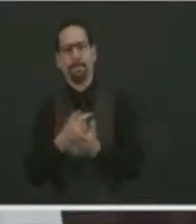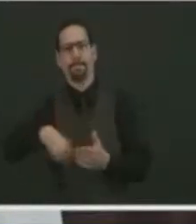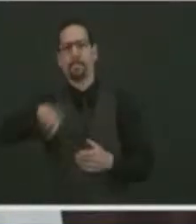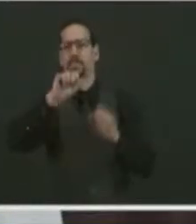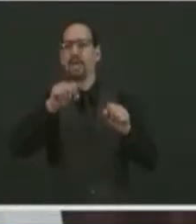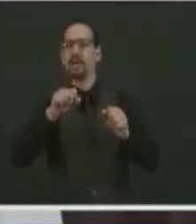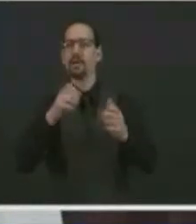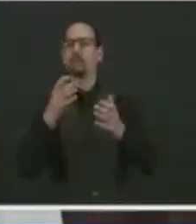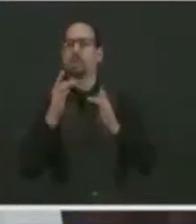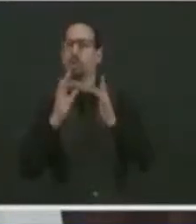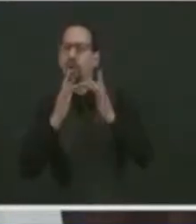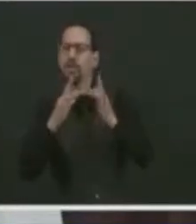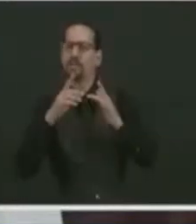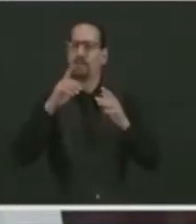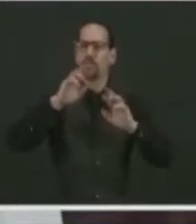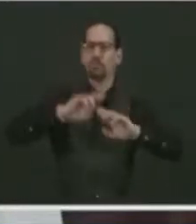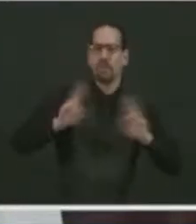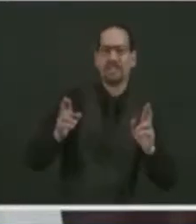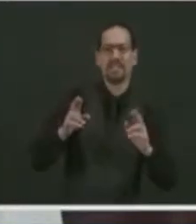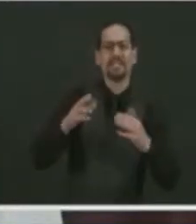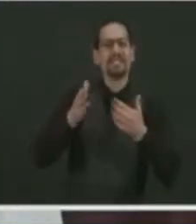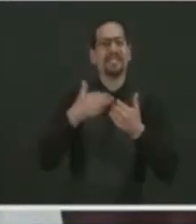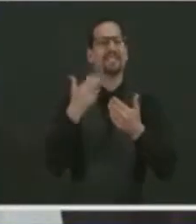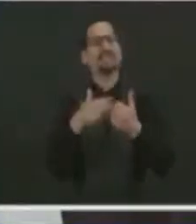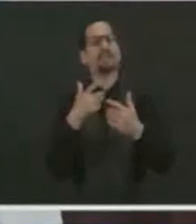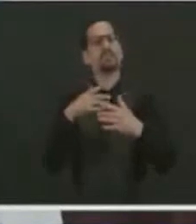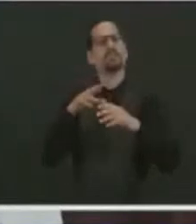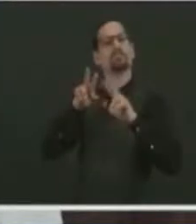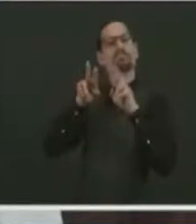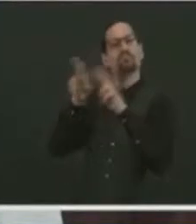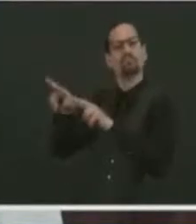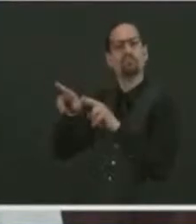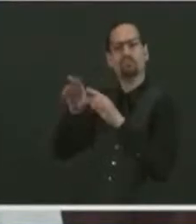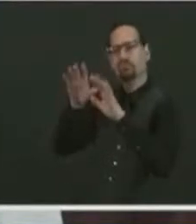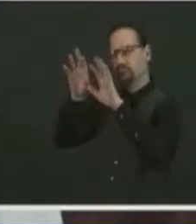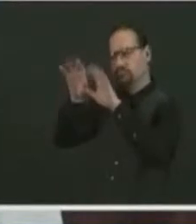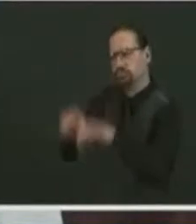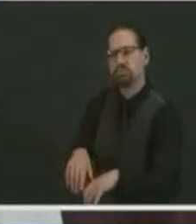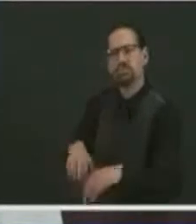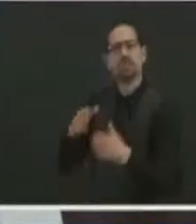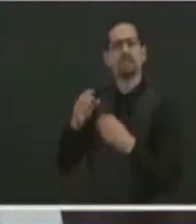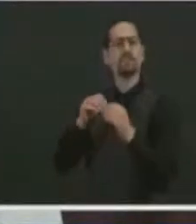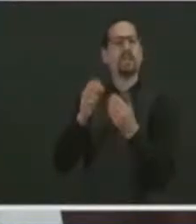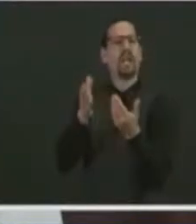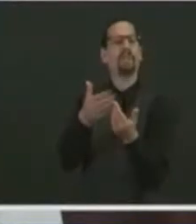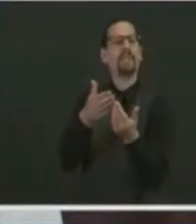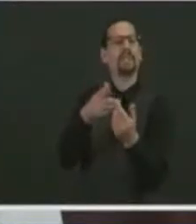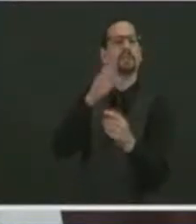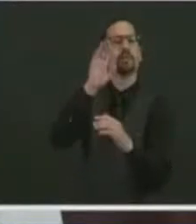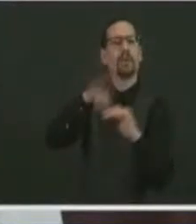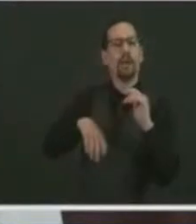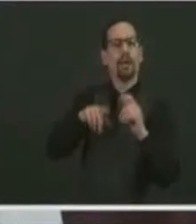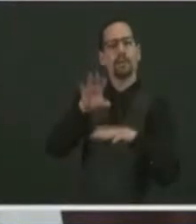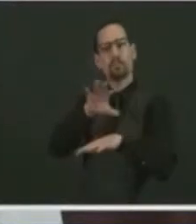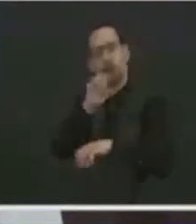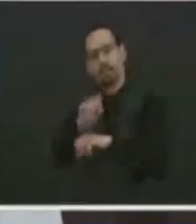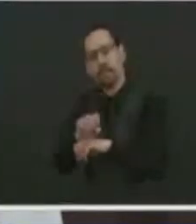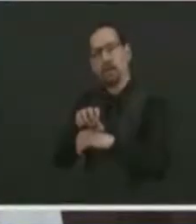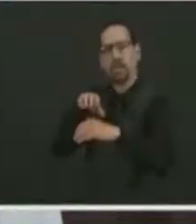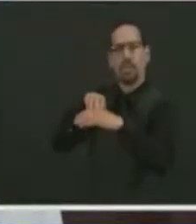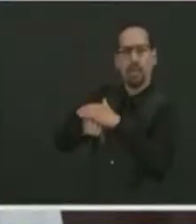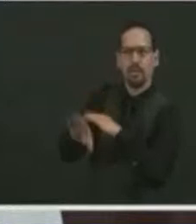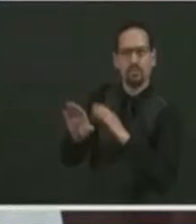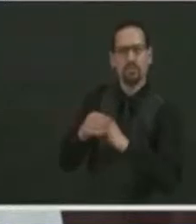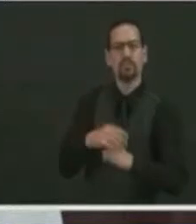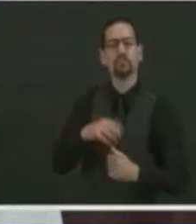thing that you need done with the DMV, I'd encourage you to try to do it online. I want to remind everyone that the DMV in Cranston and